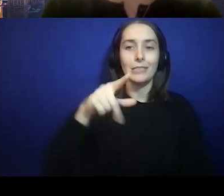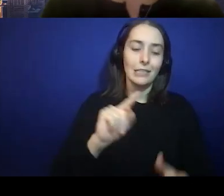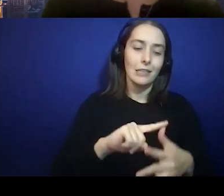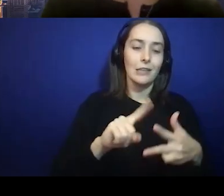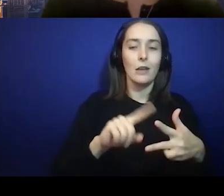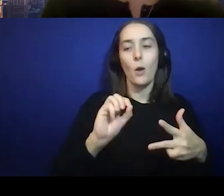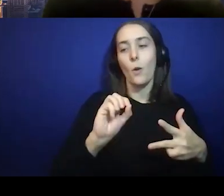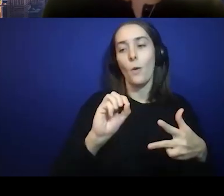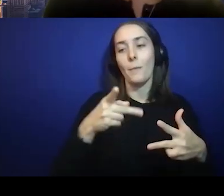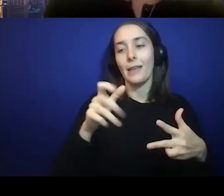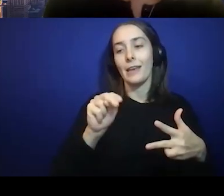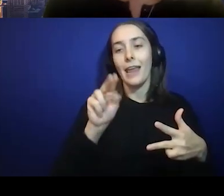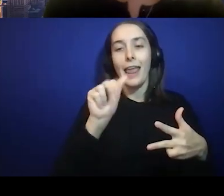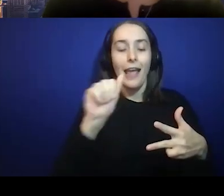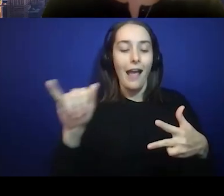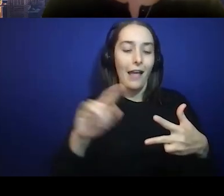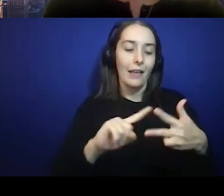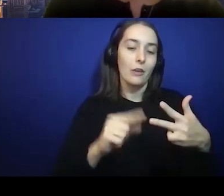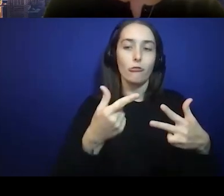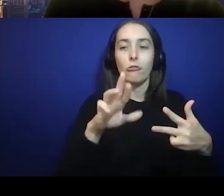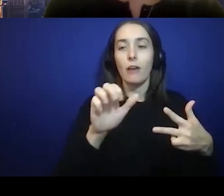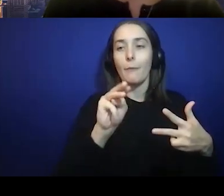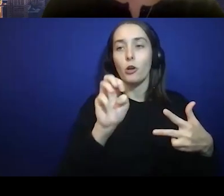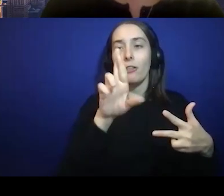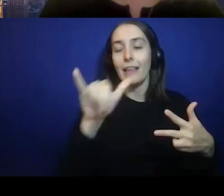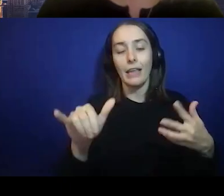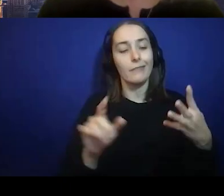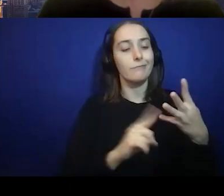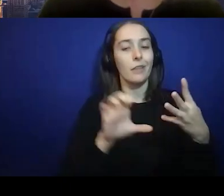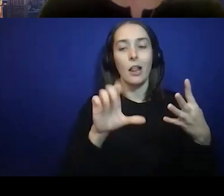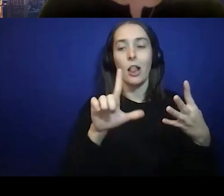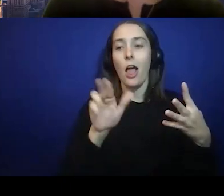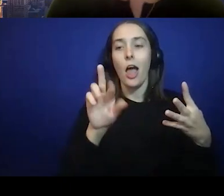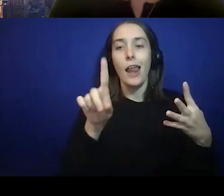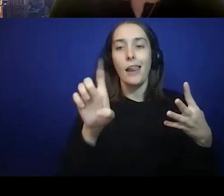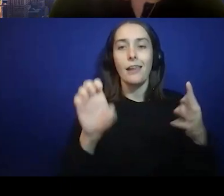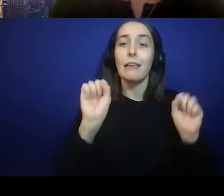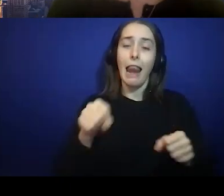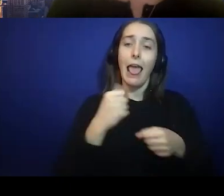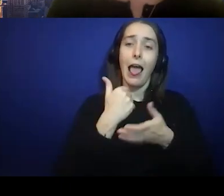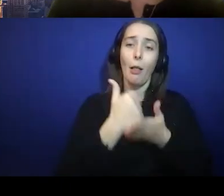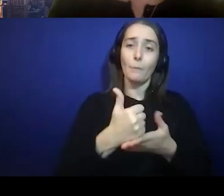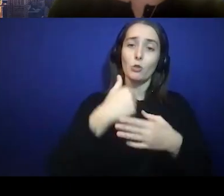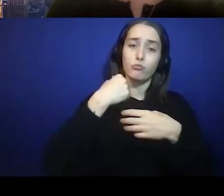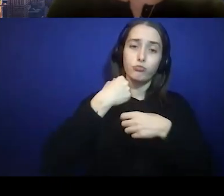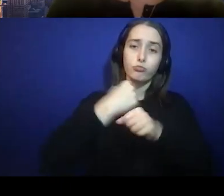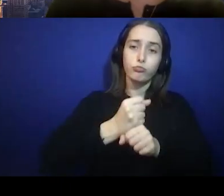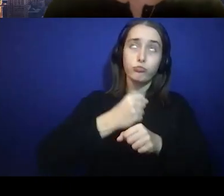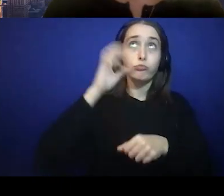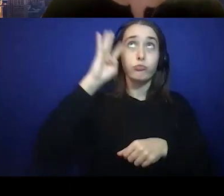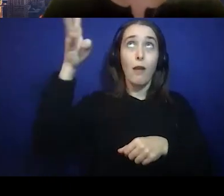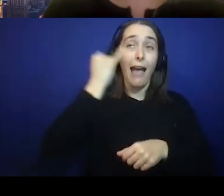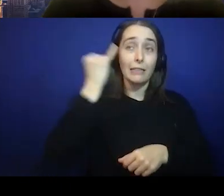Grammarly. I know there are more out there, Claude, which can help you generate ideas, find sources, and or